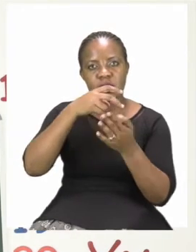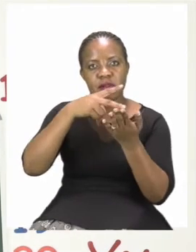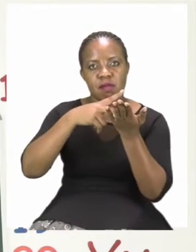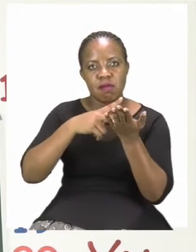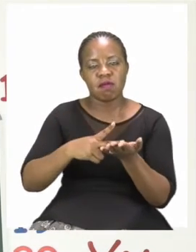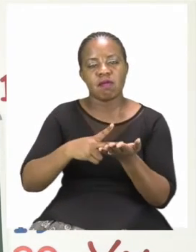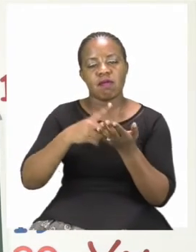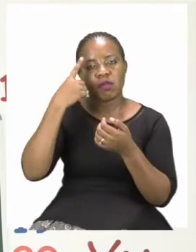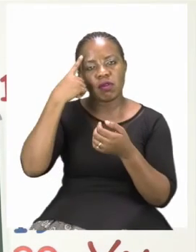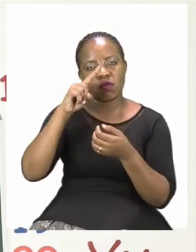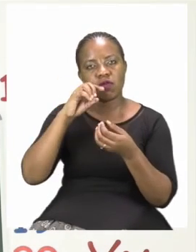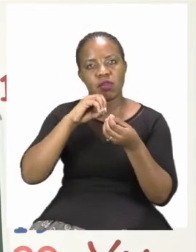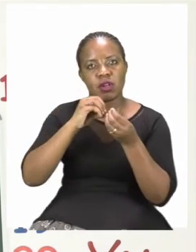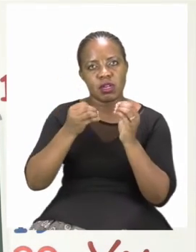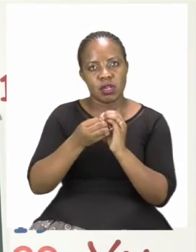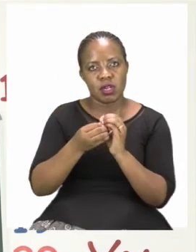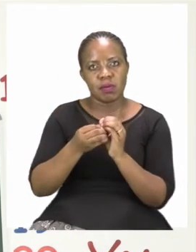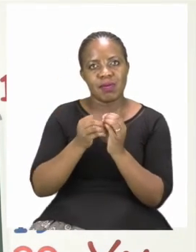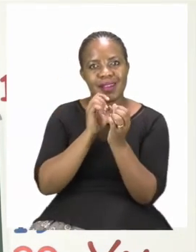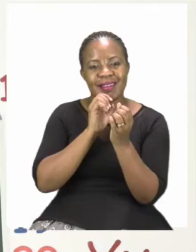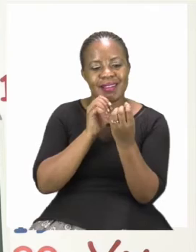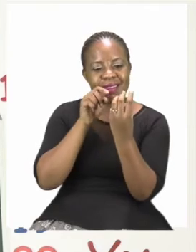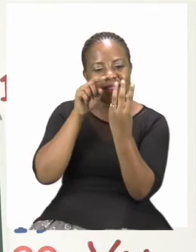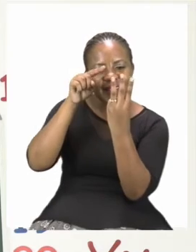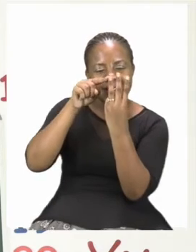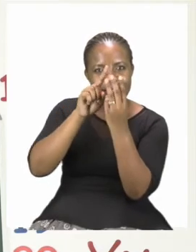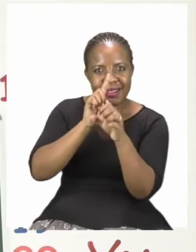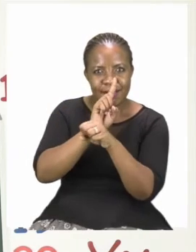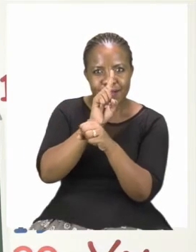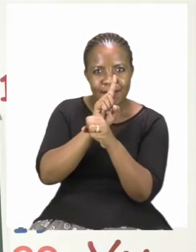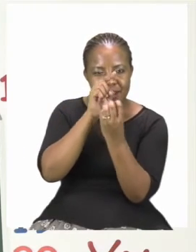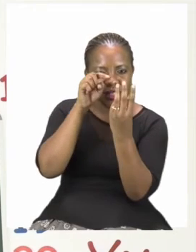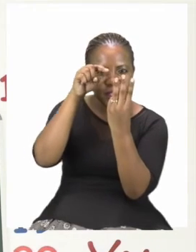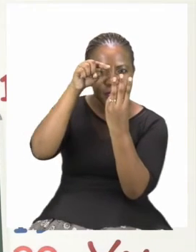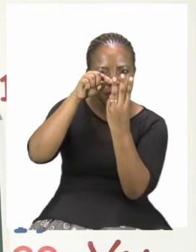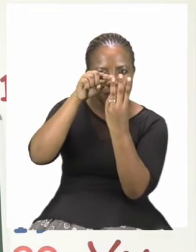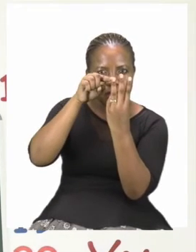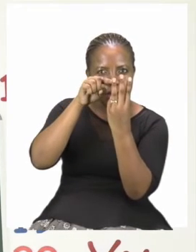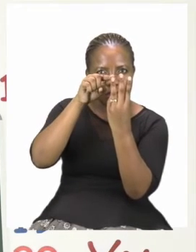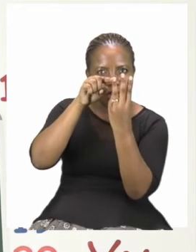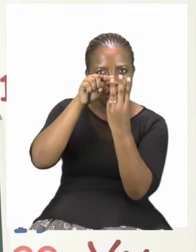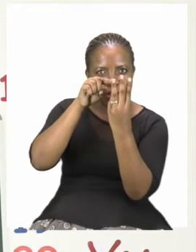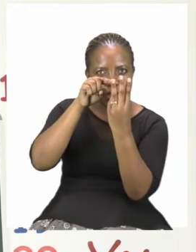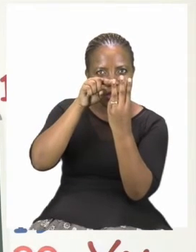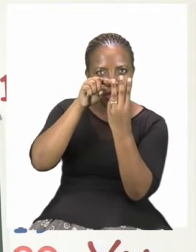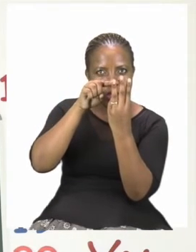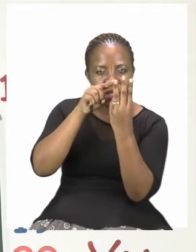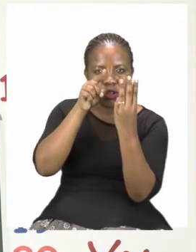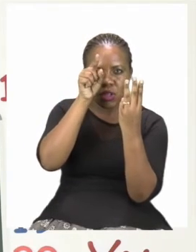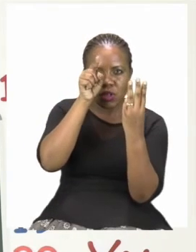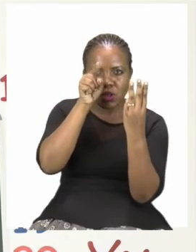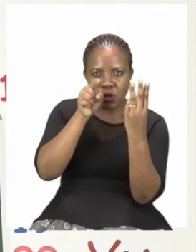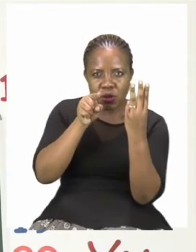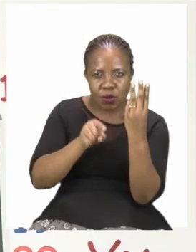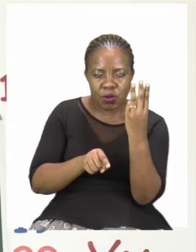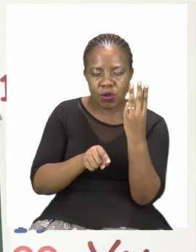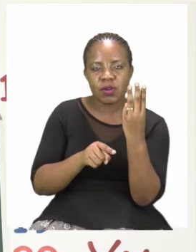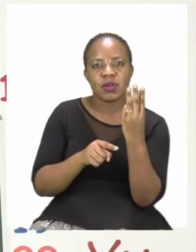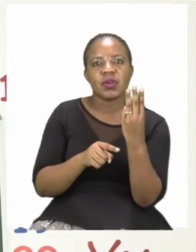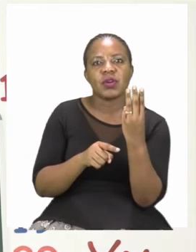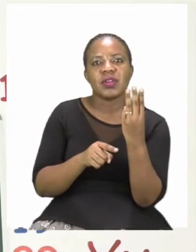story, please number the story in the way that we were retelling